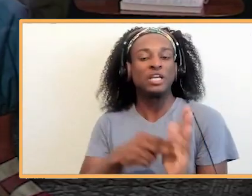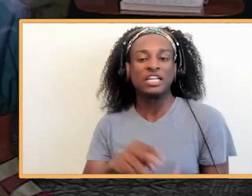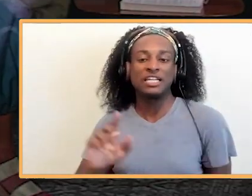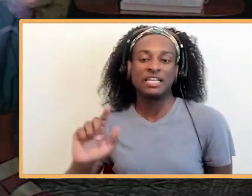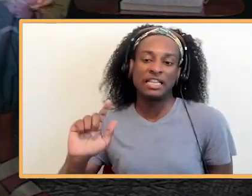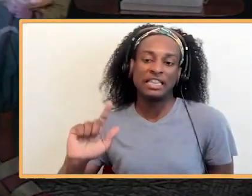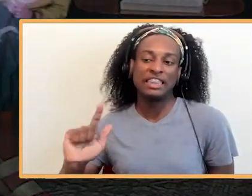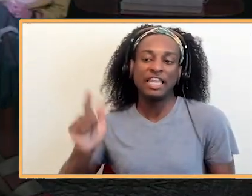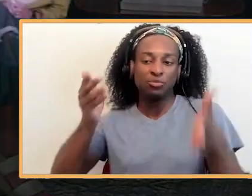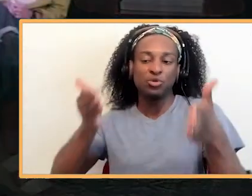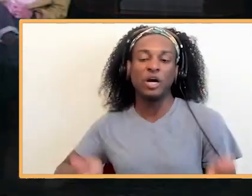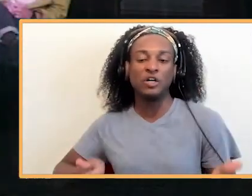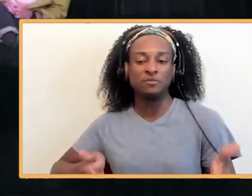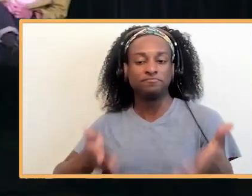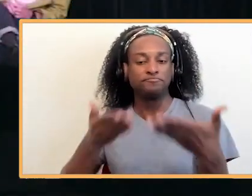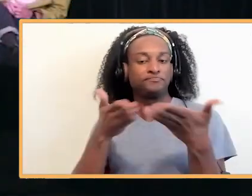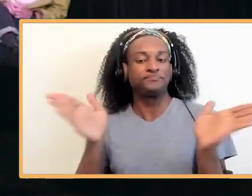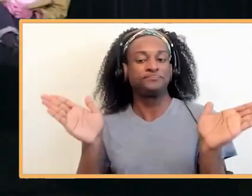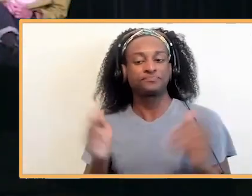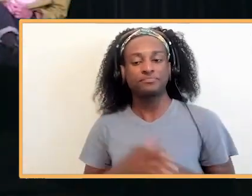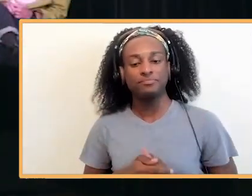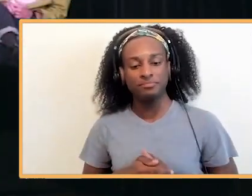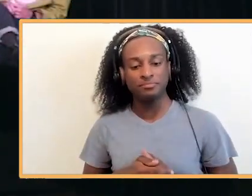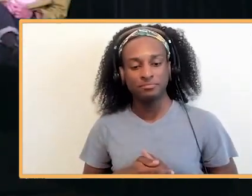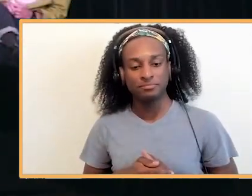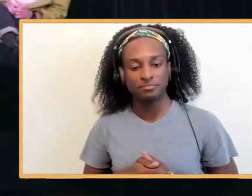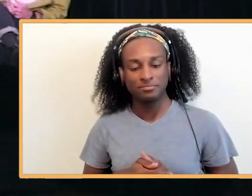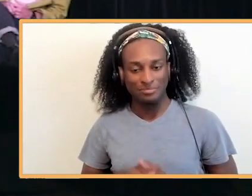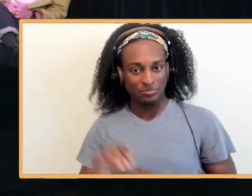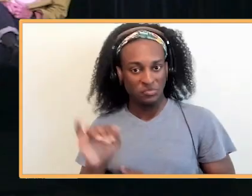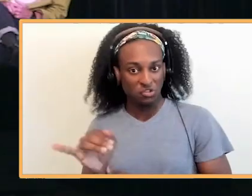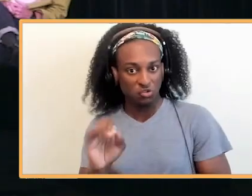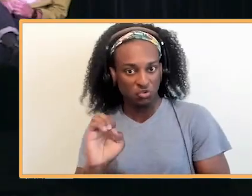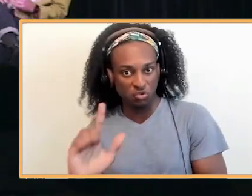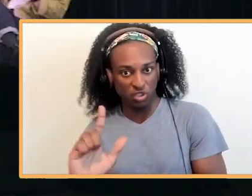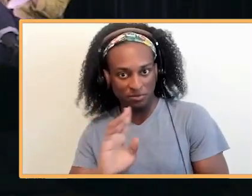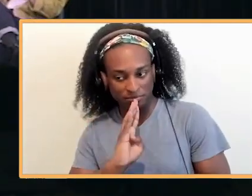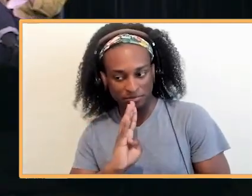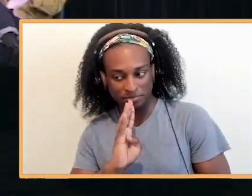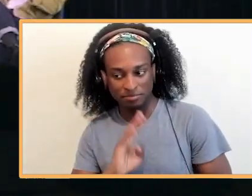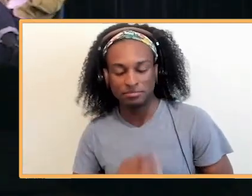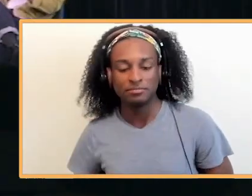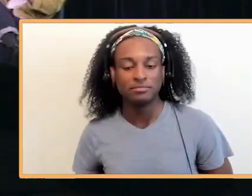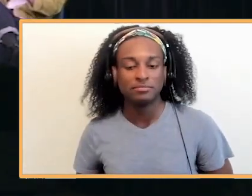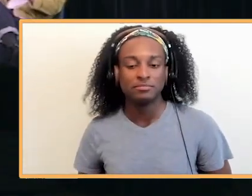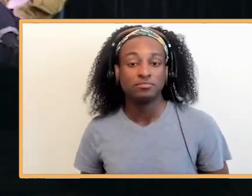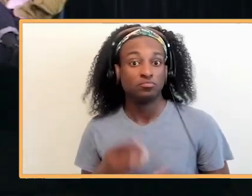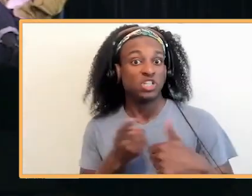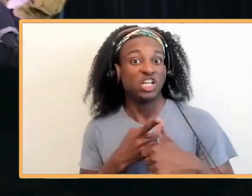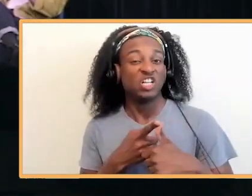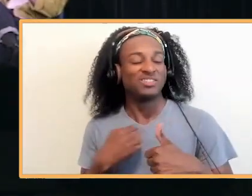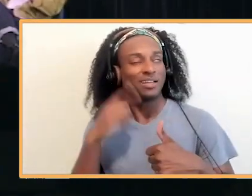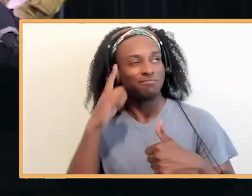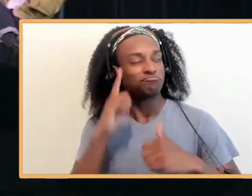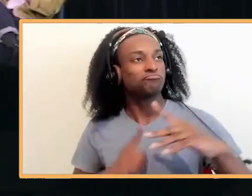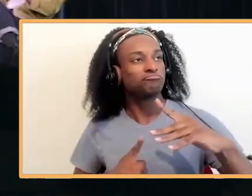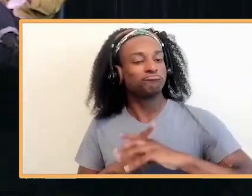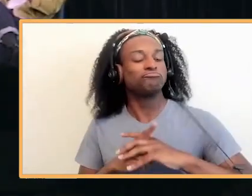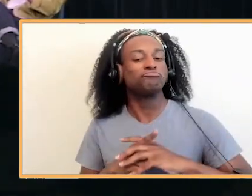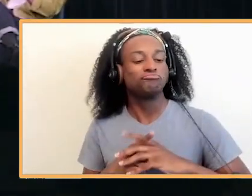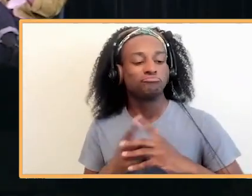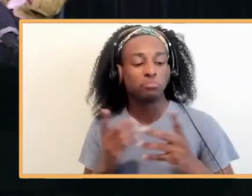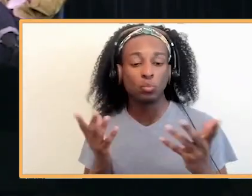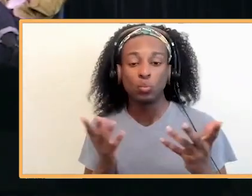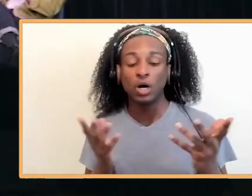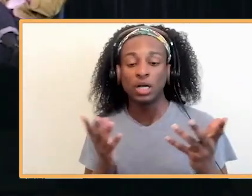I think the first thing that I think of is the notion of abiding by what's,